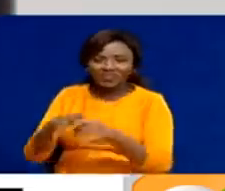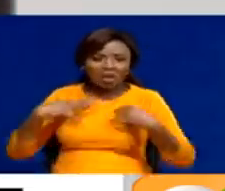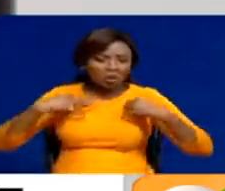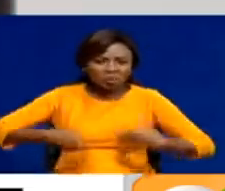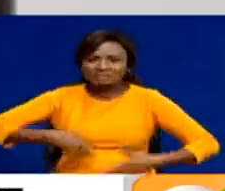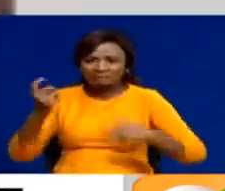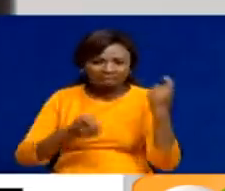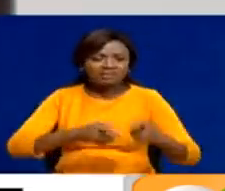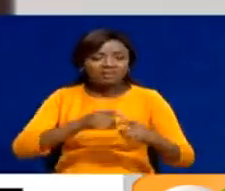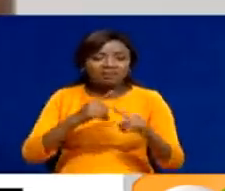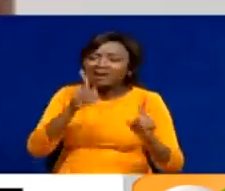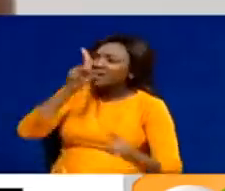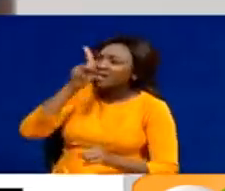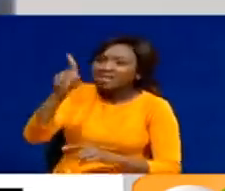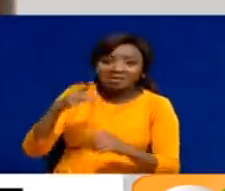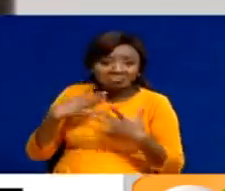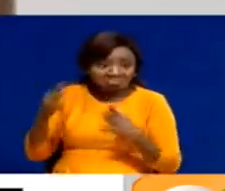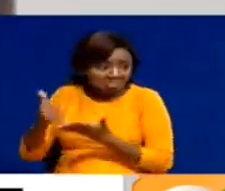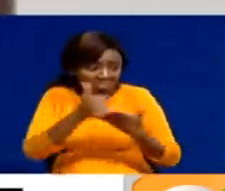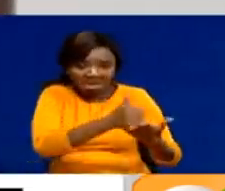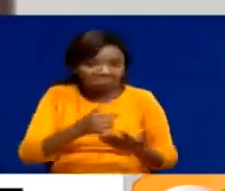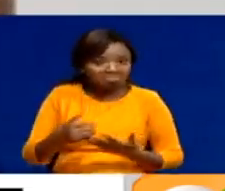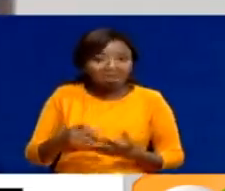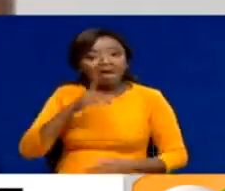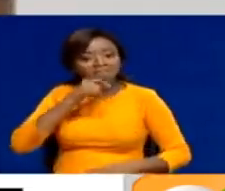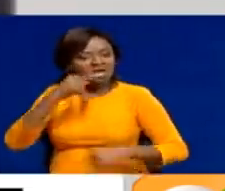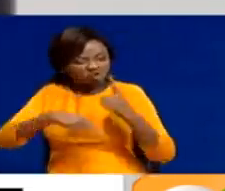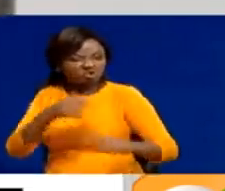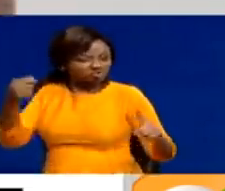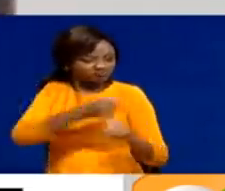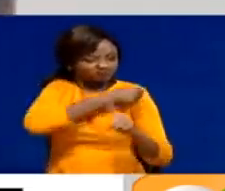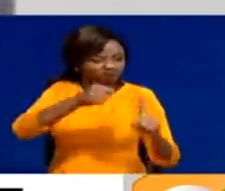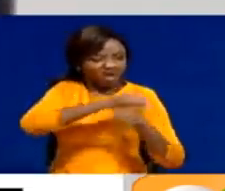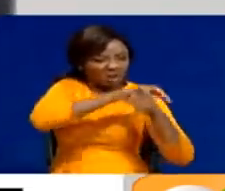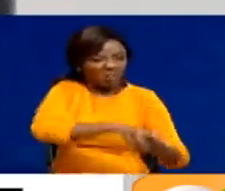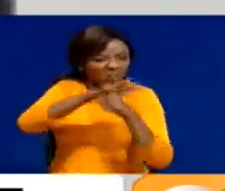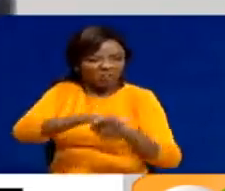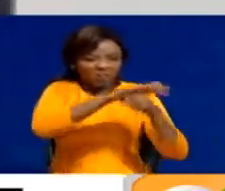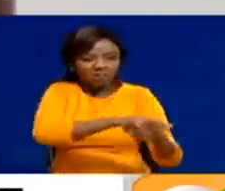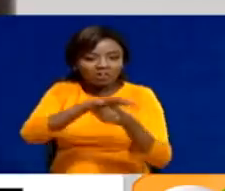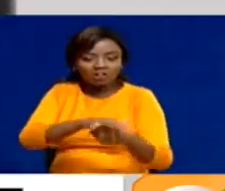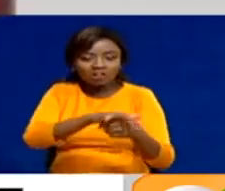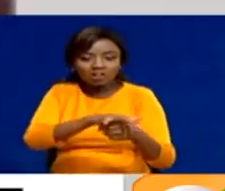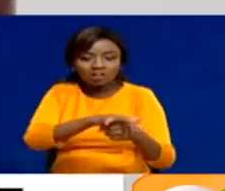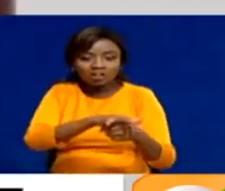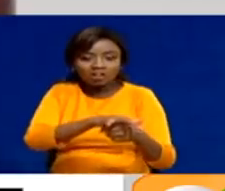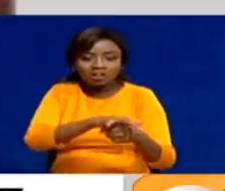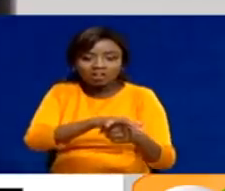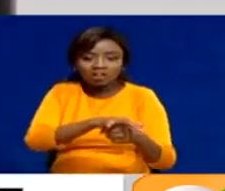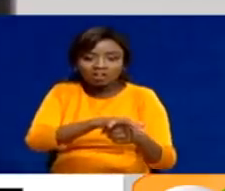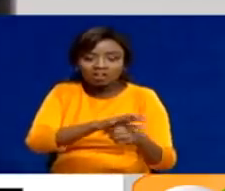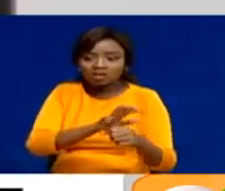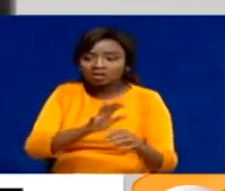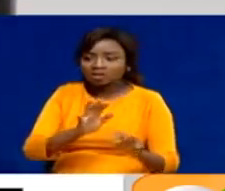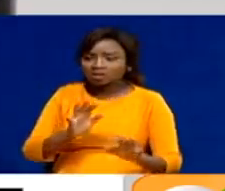Her screams fell on deaf ears as grown men went on to violate her in every manner, completely